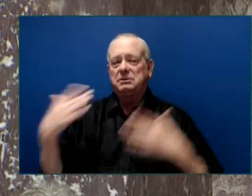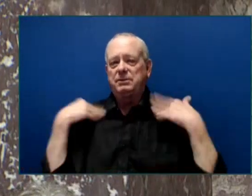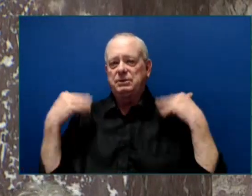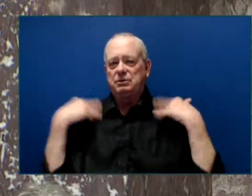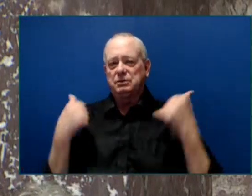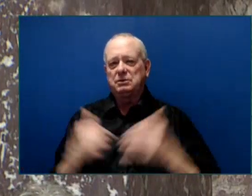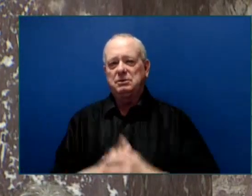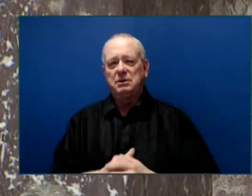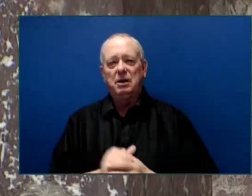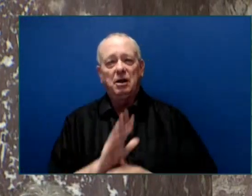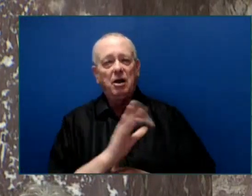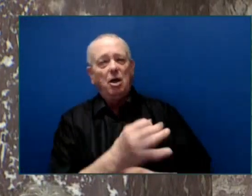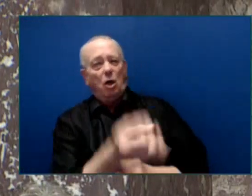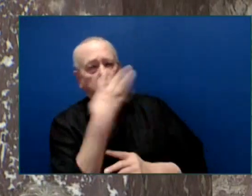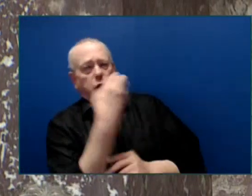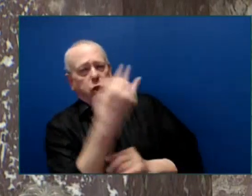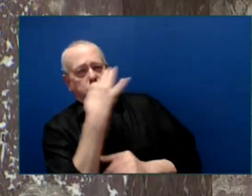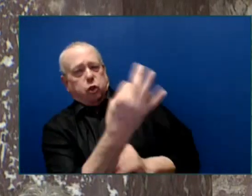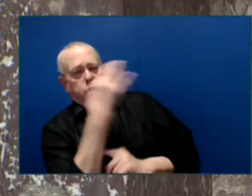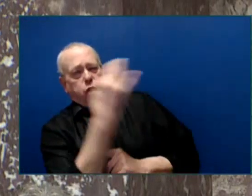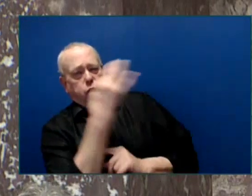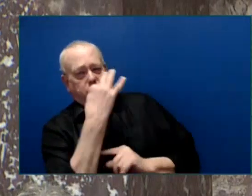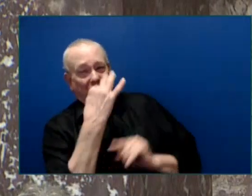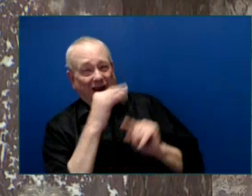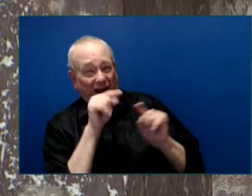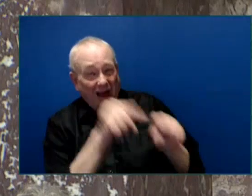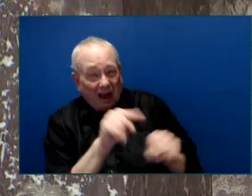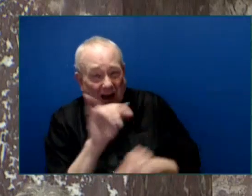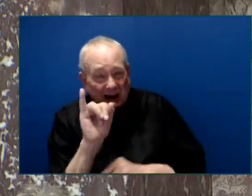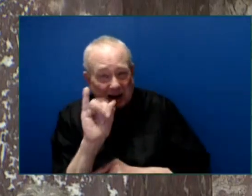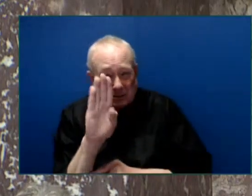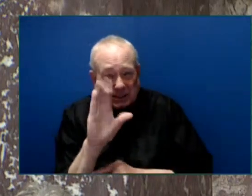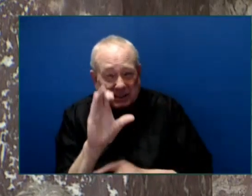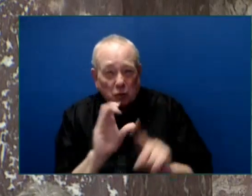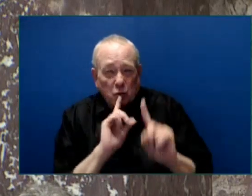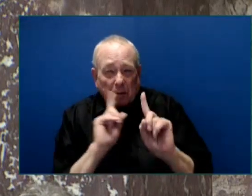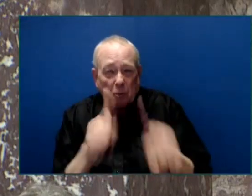out entire pages of ICBC reports to hide them from the public.